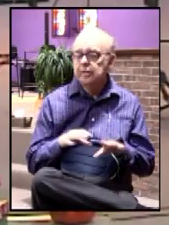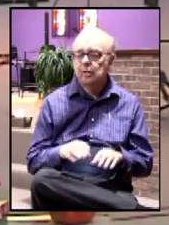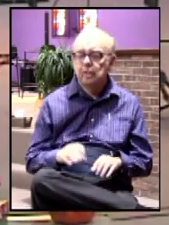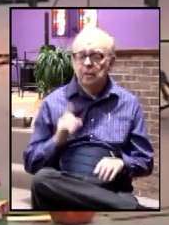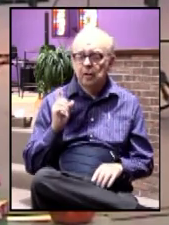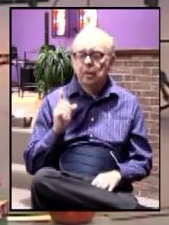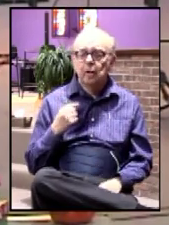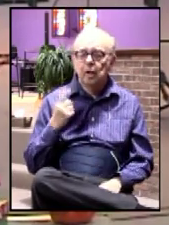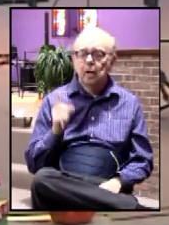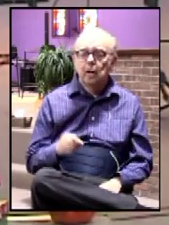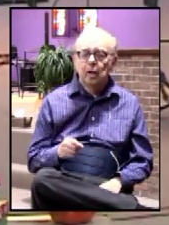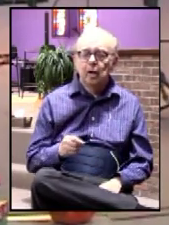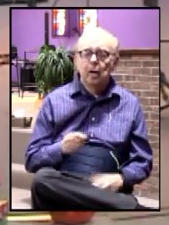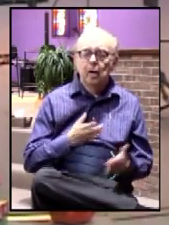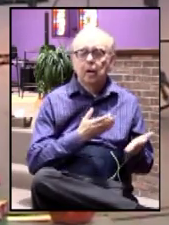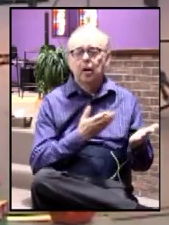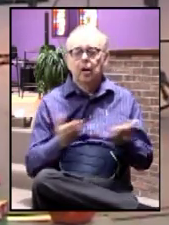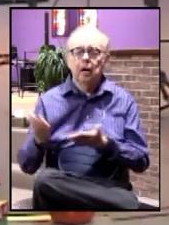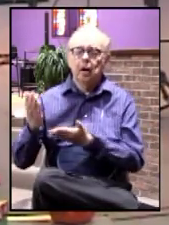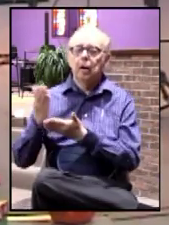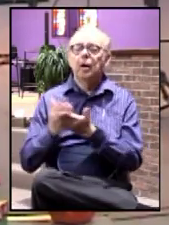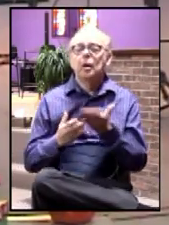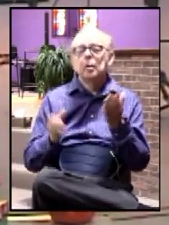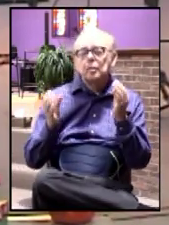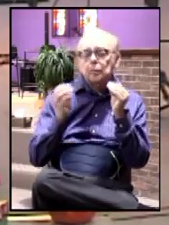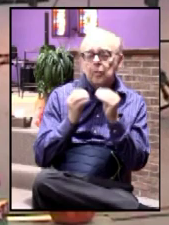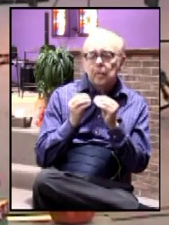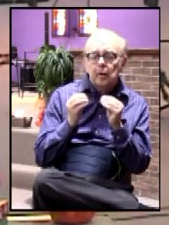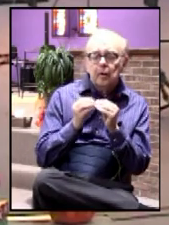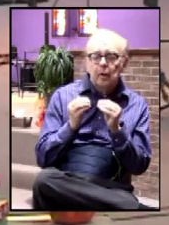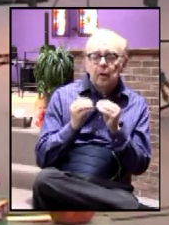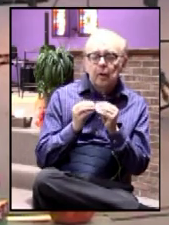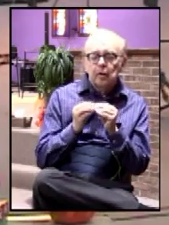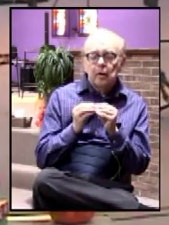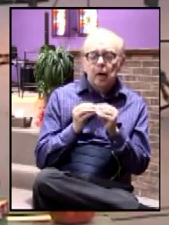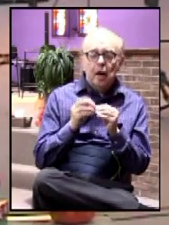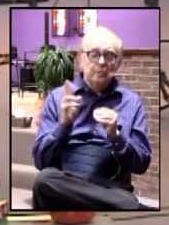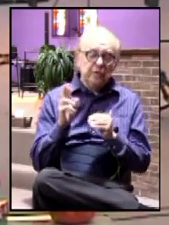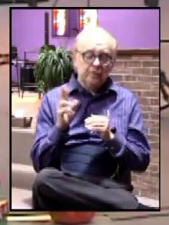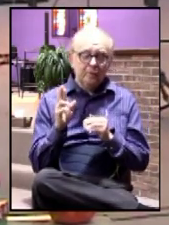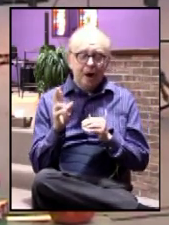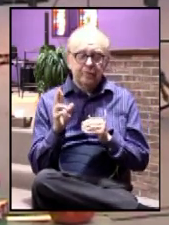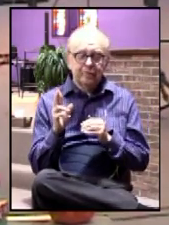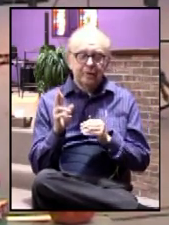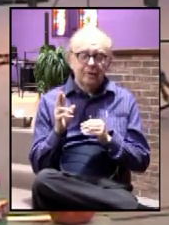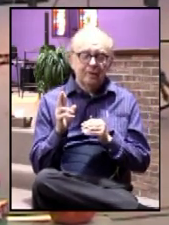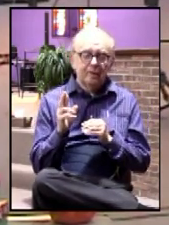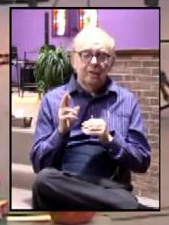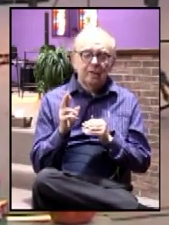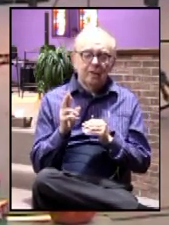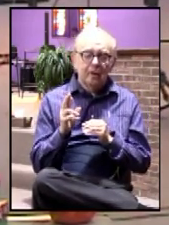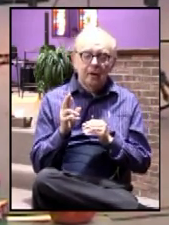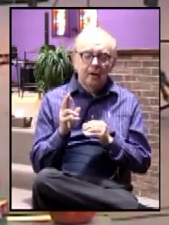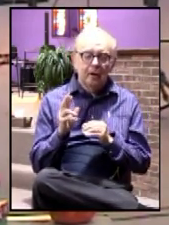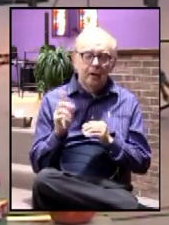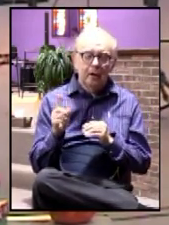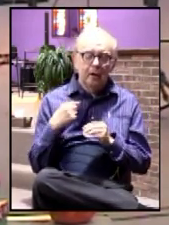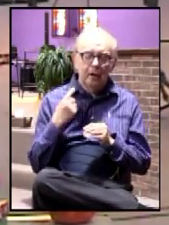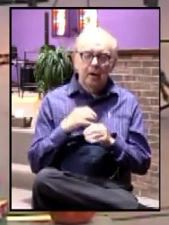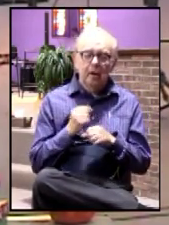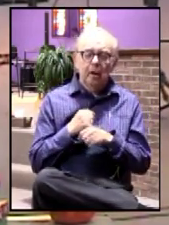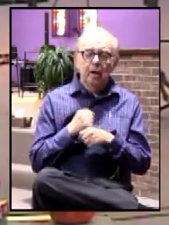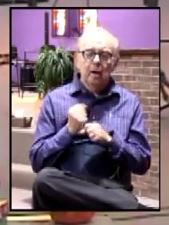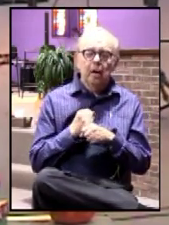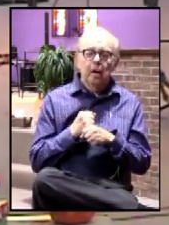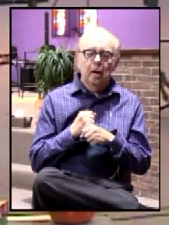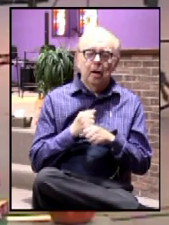do, we need to bring some more of this Mr. Rogers, where we